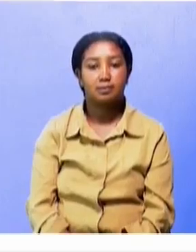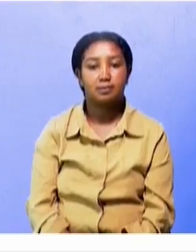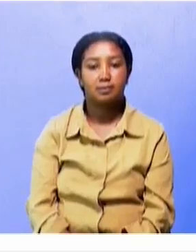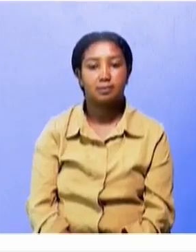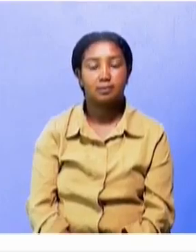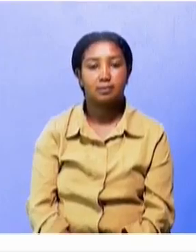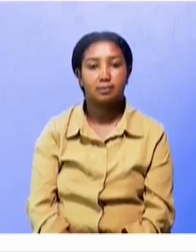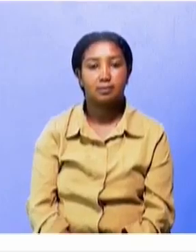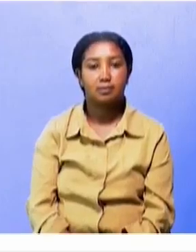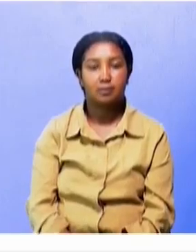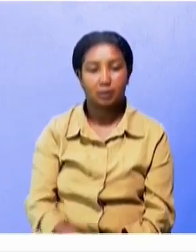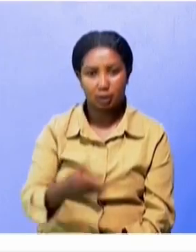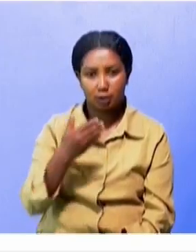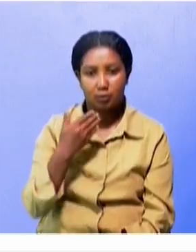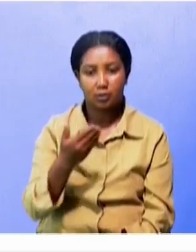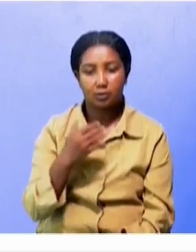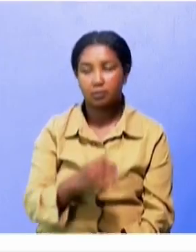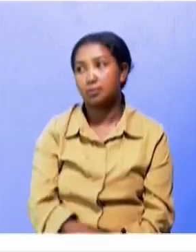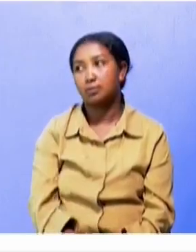Good.